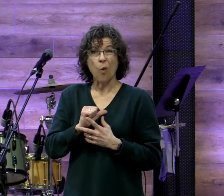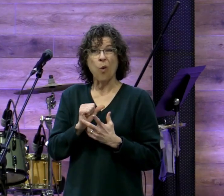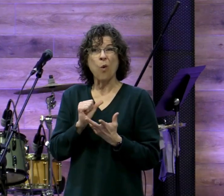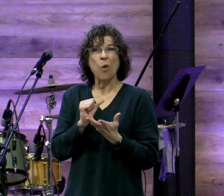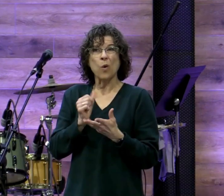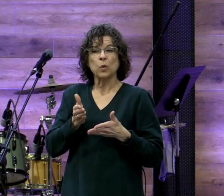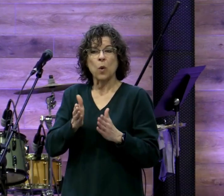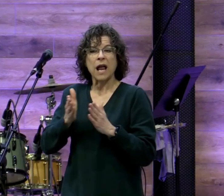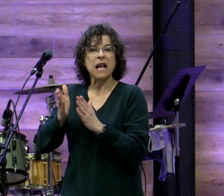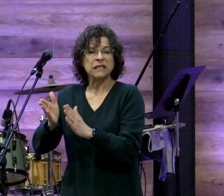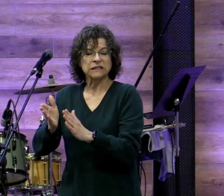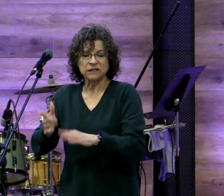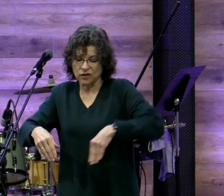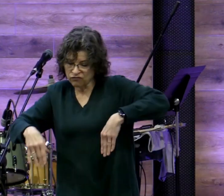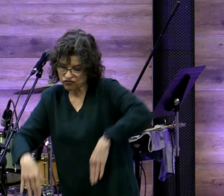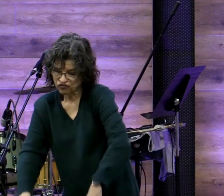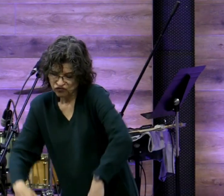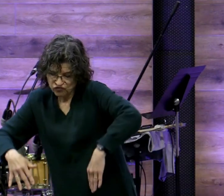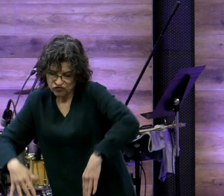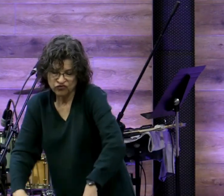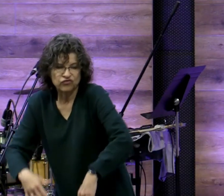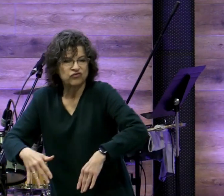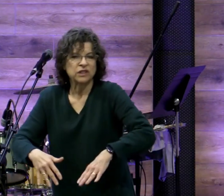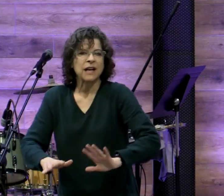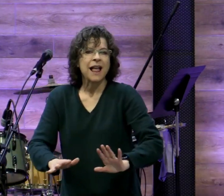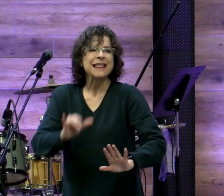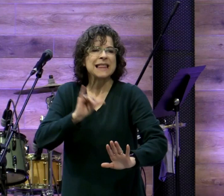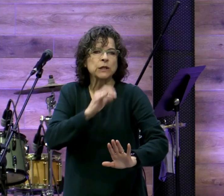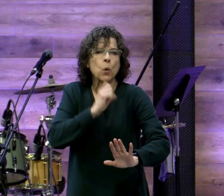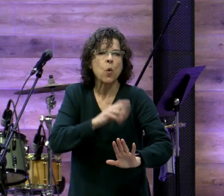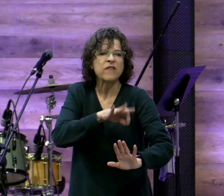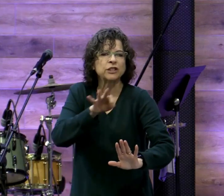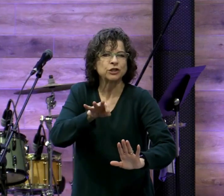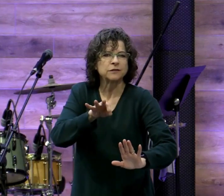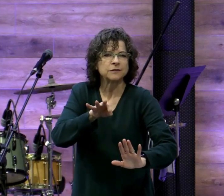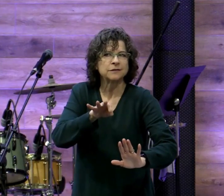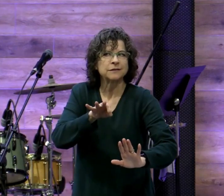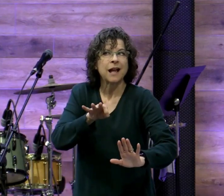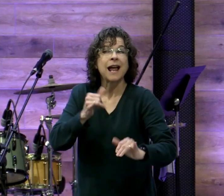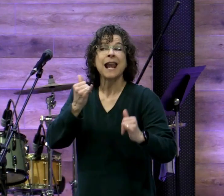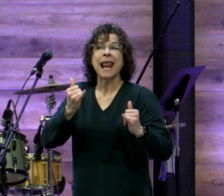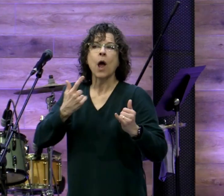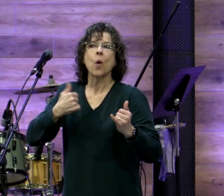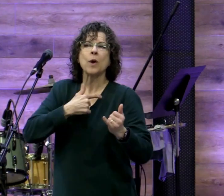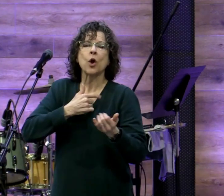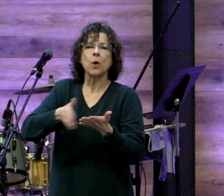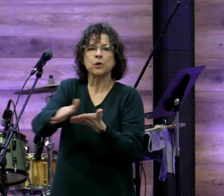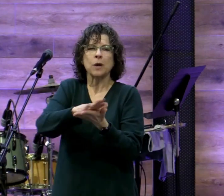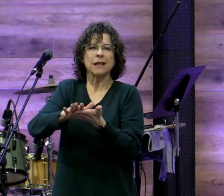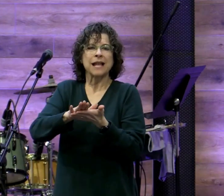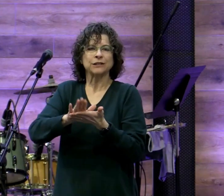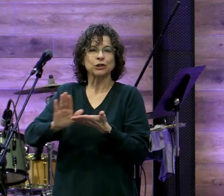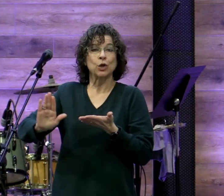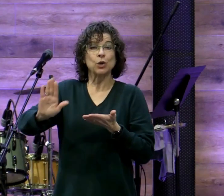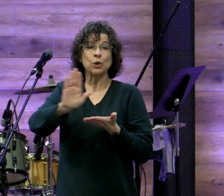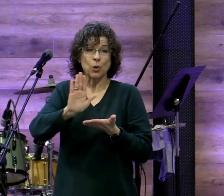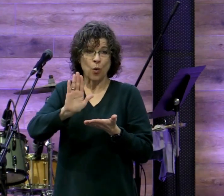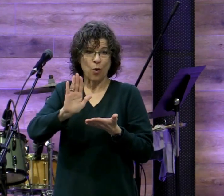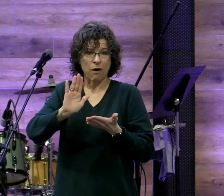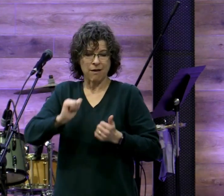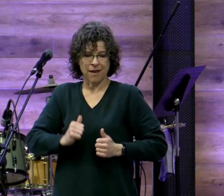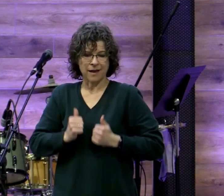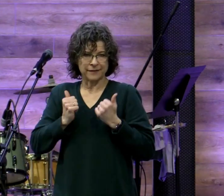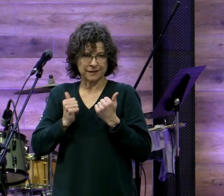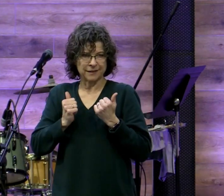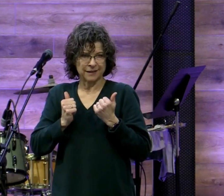to be superseded by something better. The cleansing of your uncleanliness that those things pointed to is going